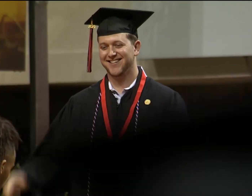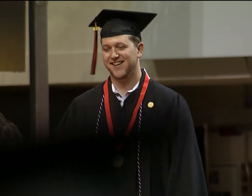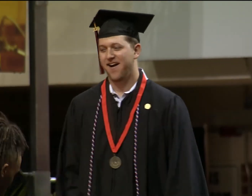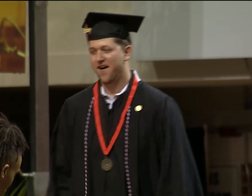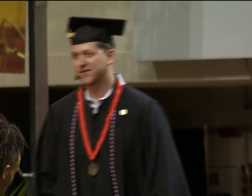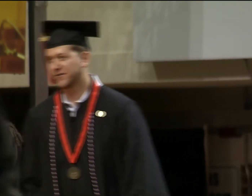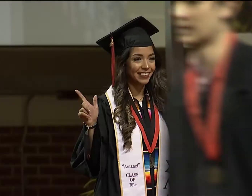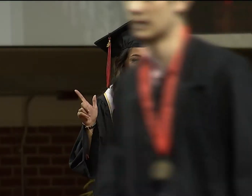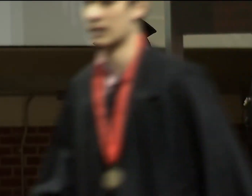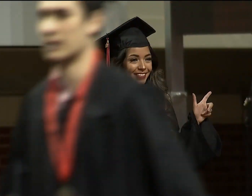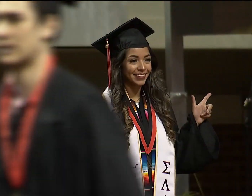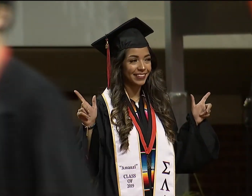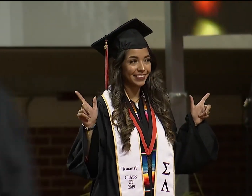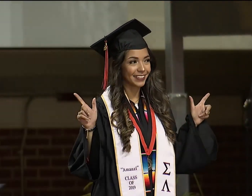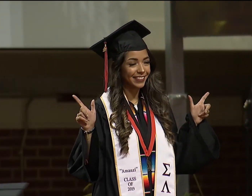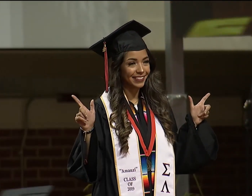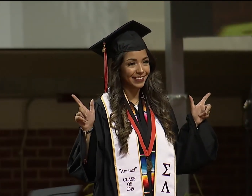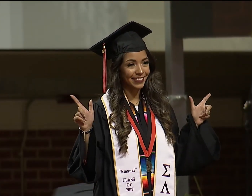Blake Witten.